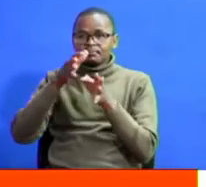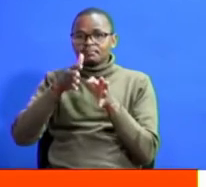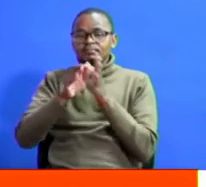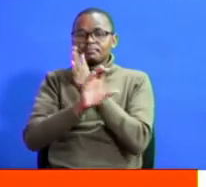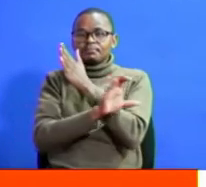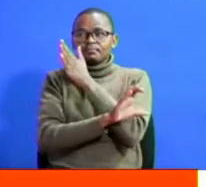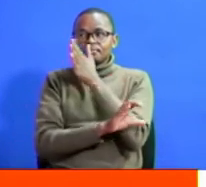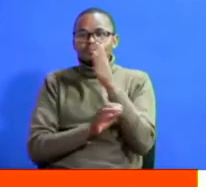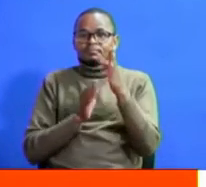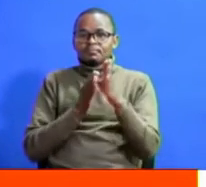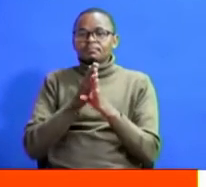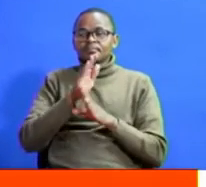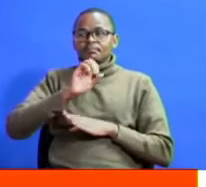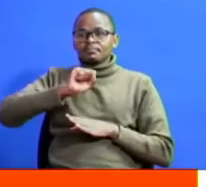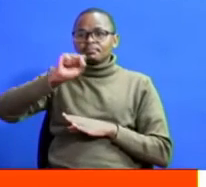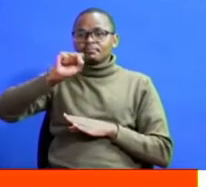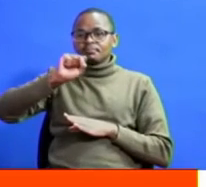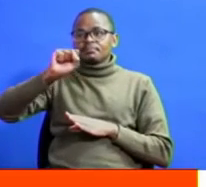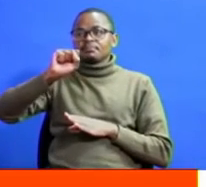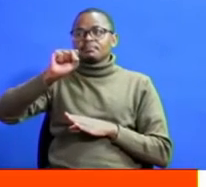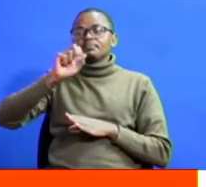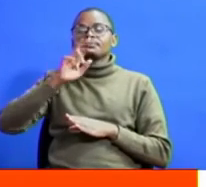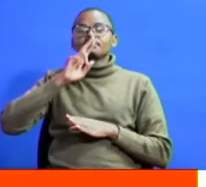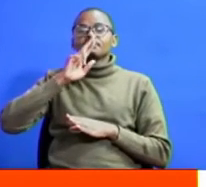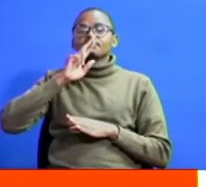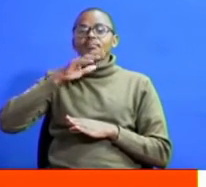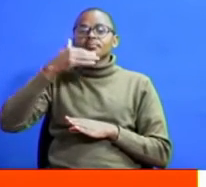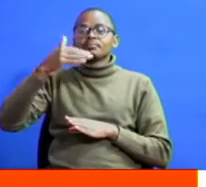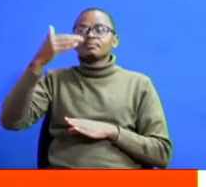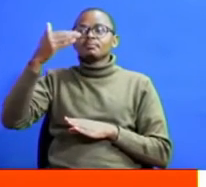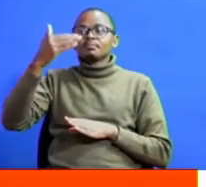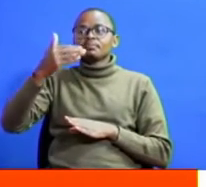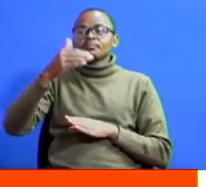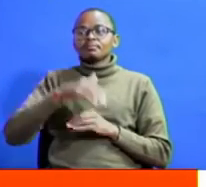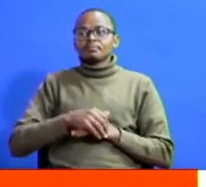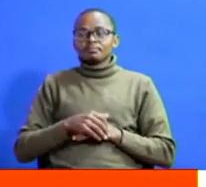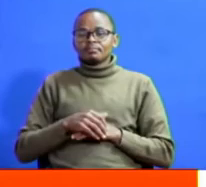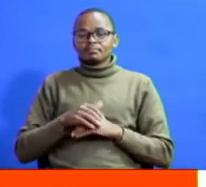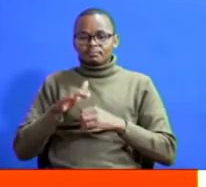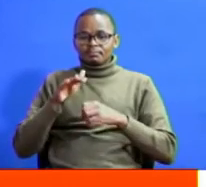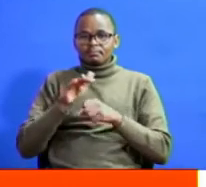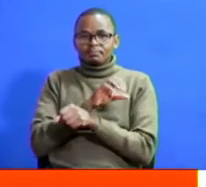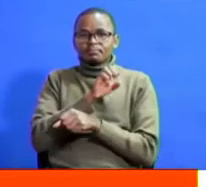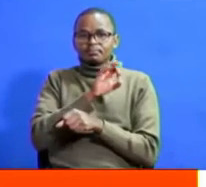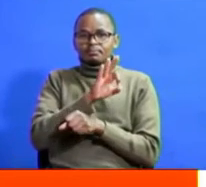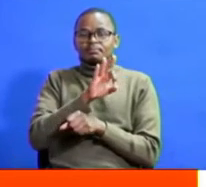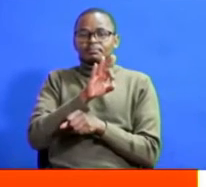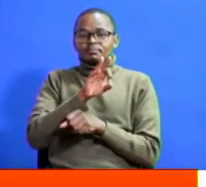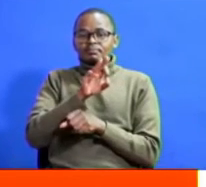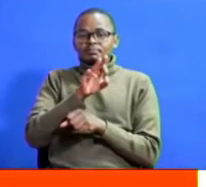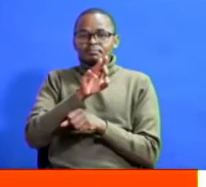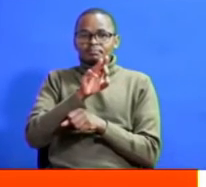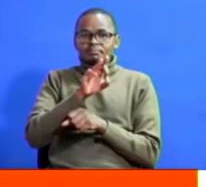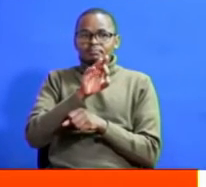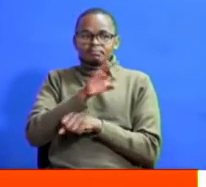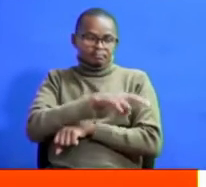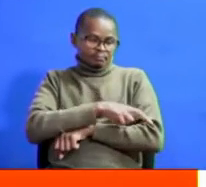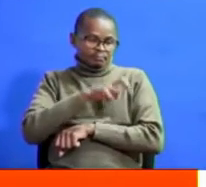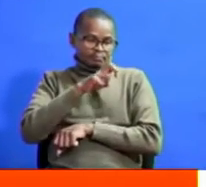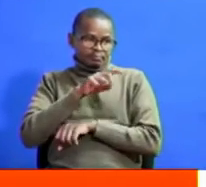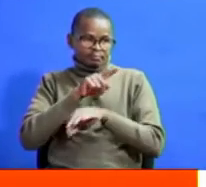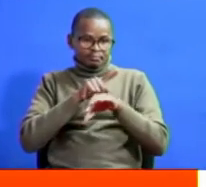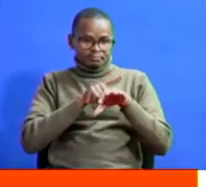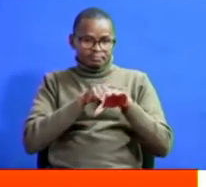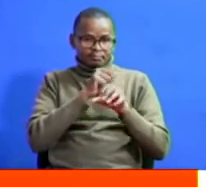country, majorly for political primaries, are always full of malpractices. And the moment